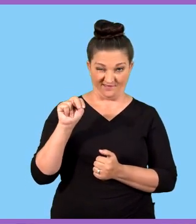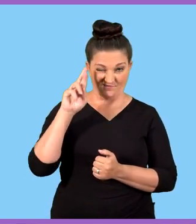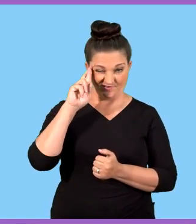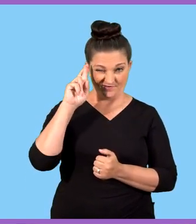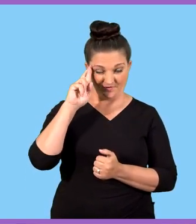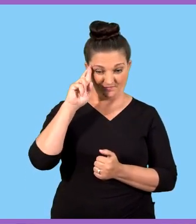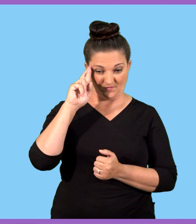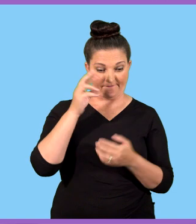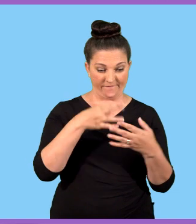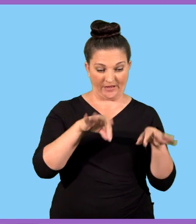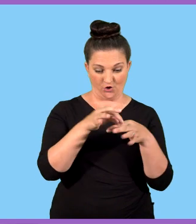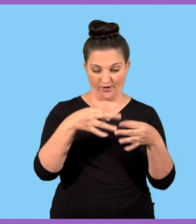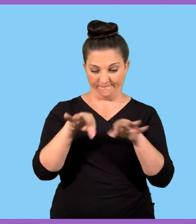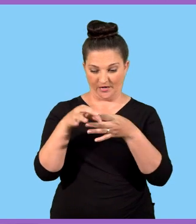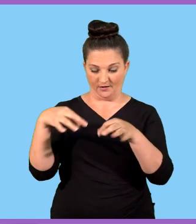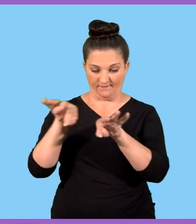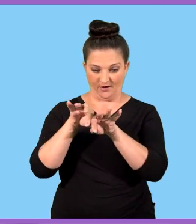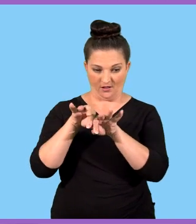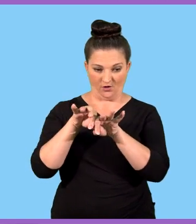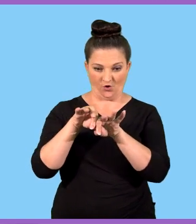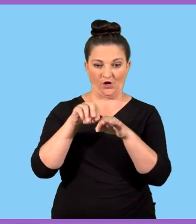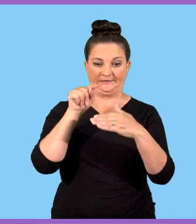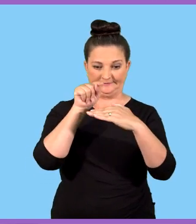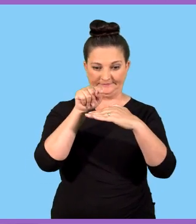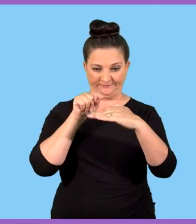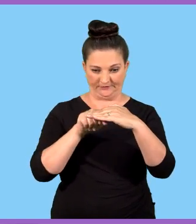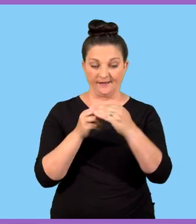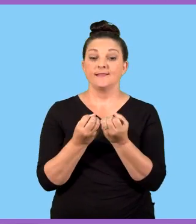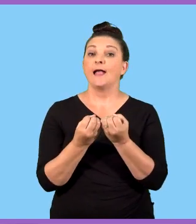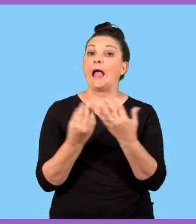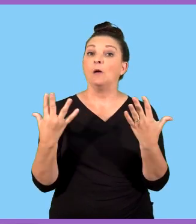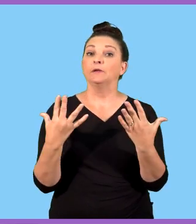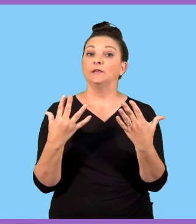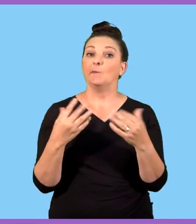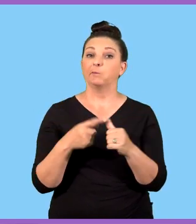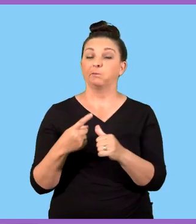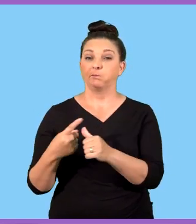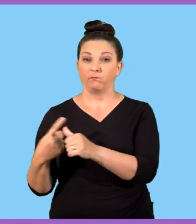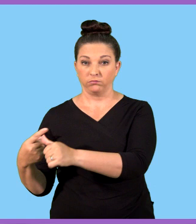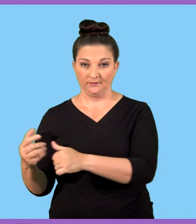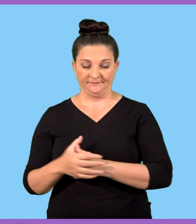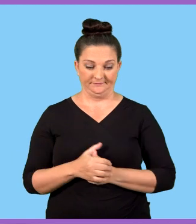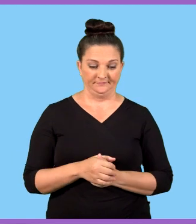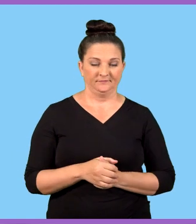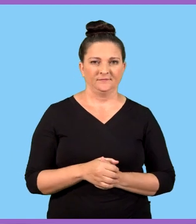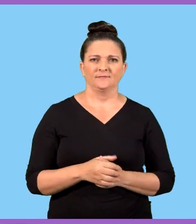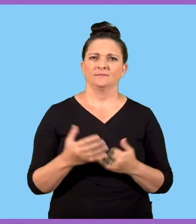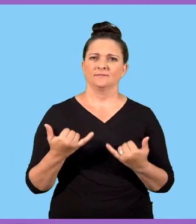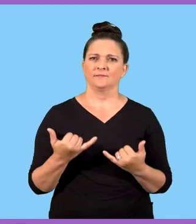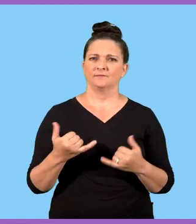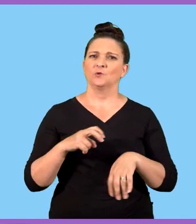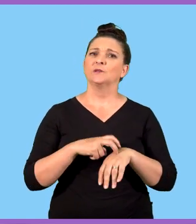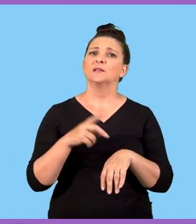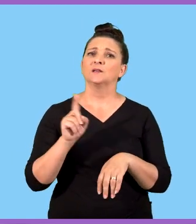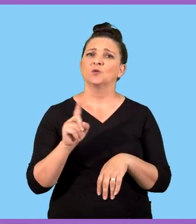is the sum of all the values divided by the amount of values that we have. So looking at that, we're going to